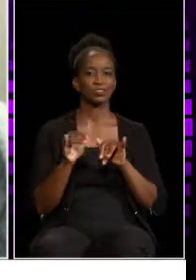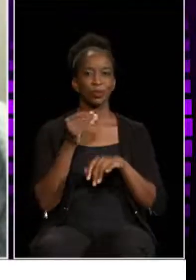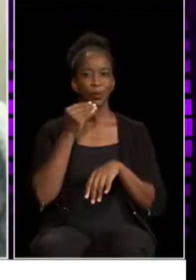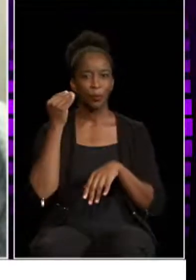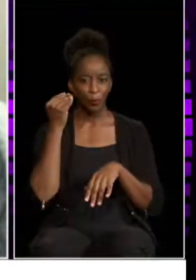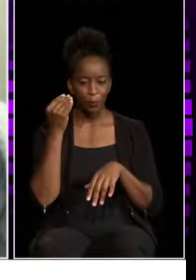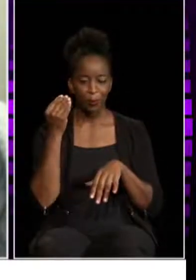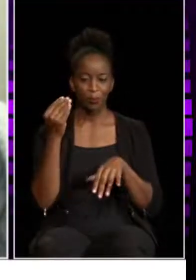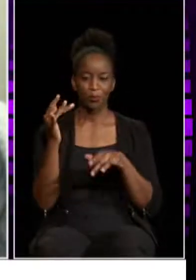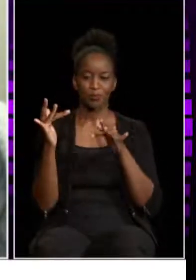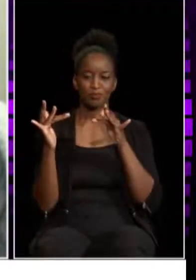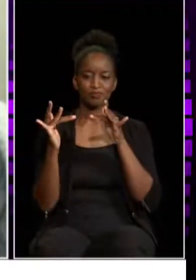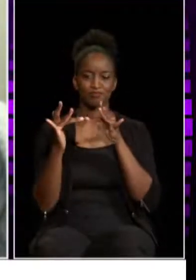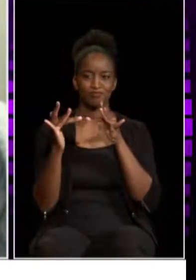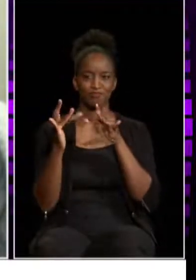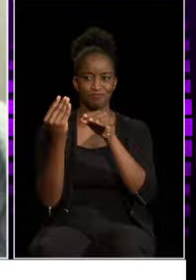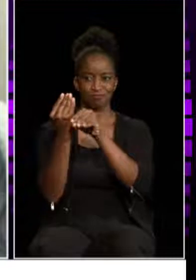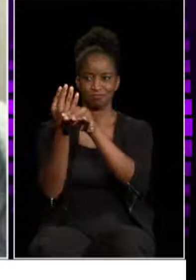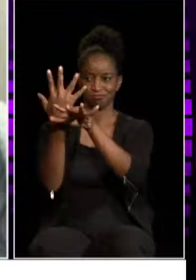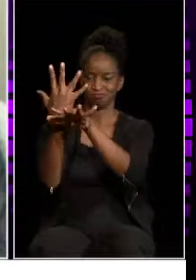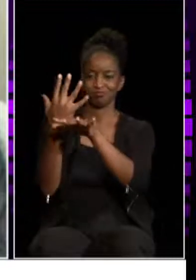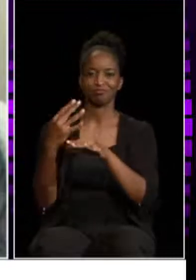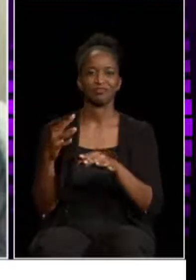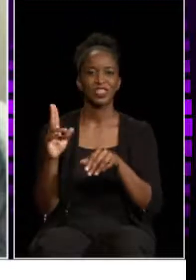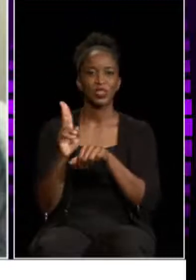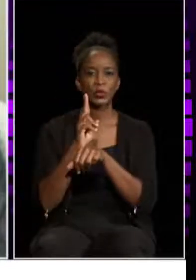Zoom, it really took